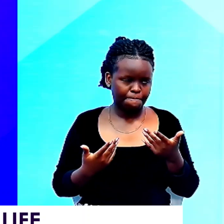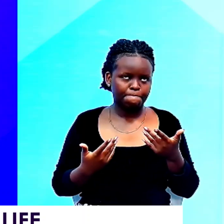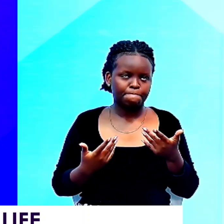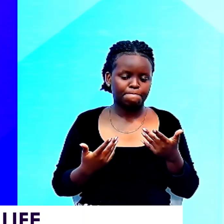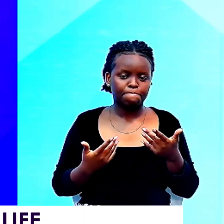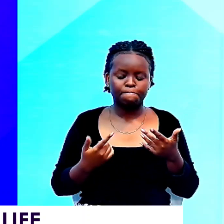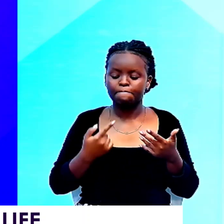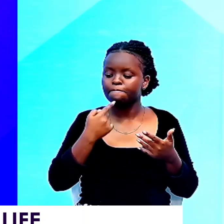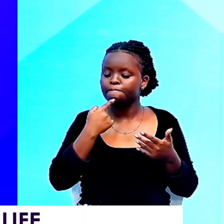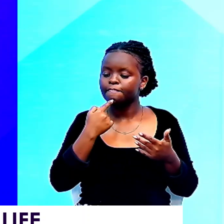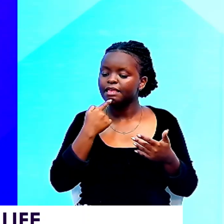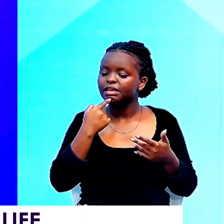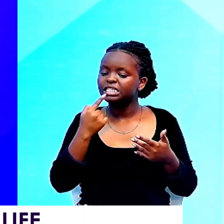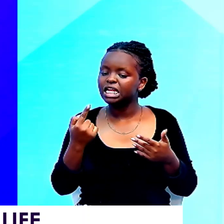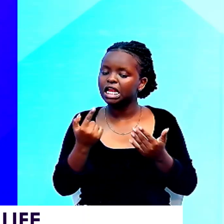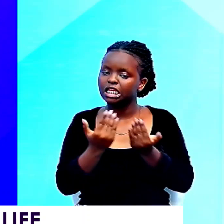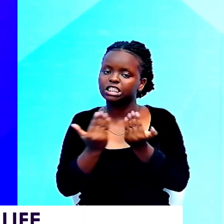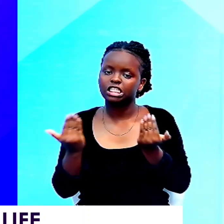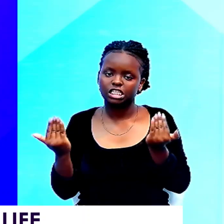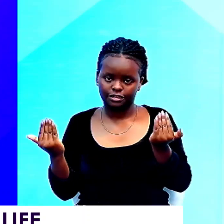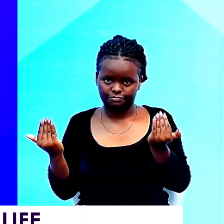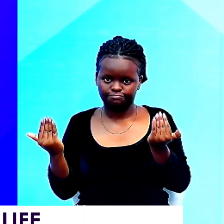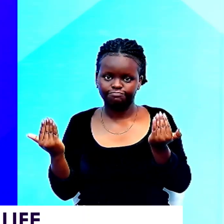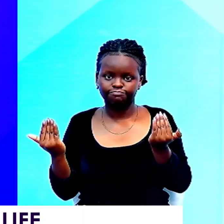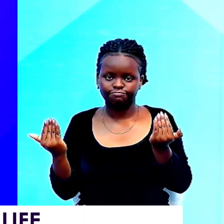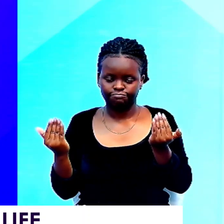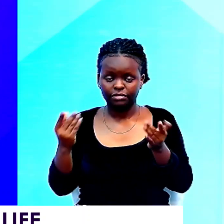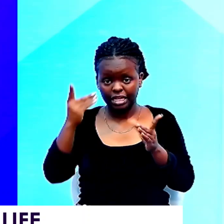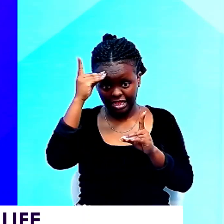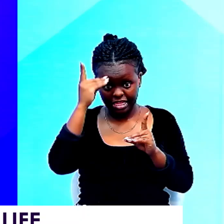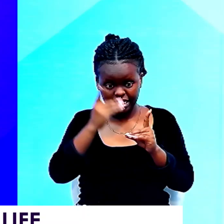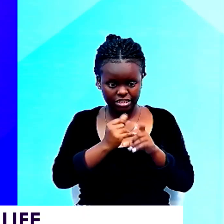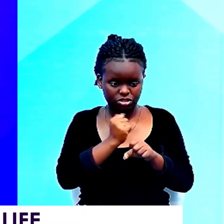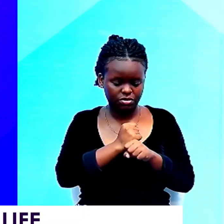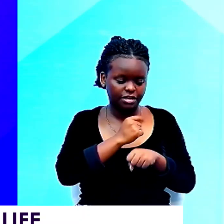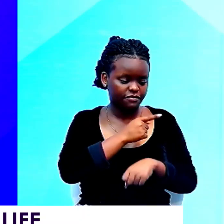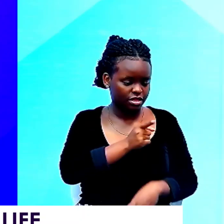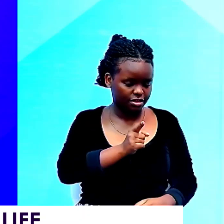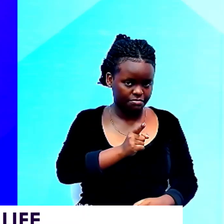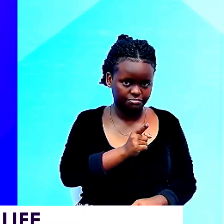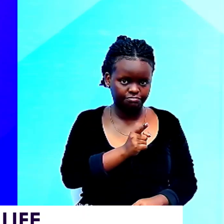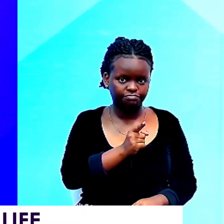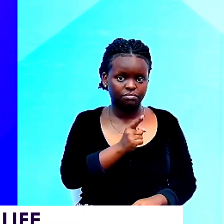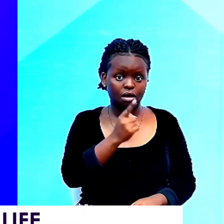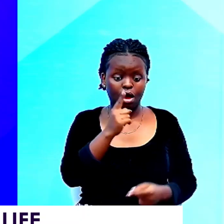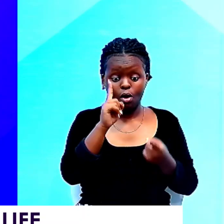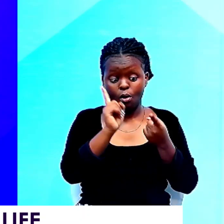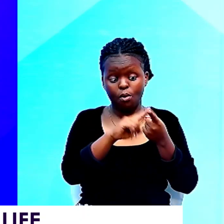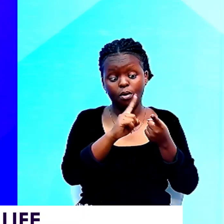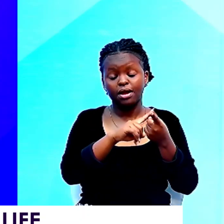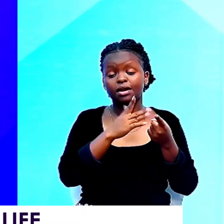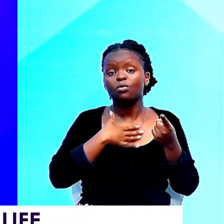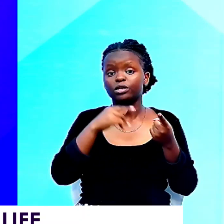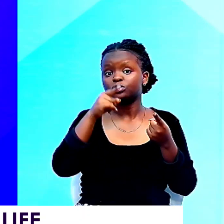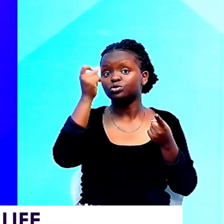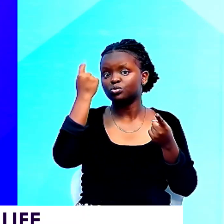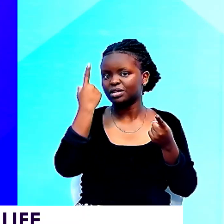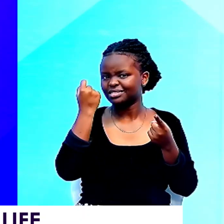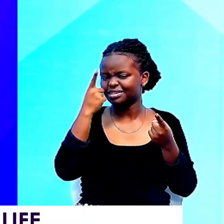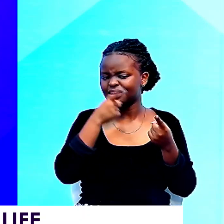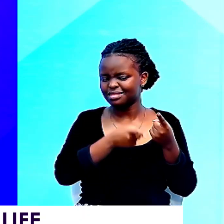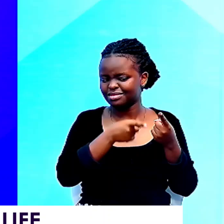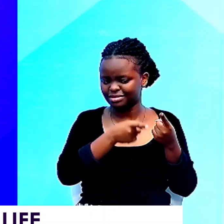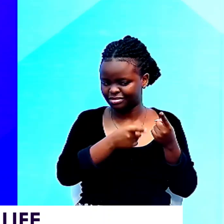alerting children or involving children in the decisions that you make for them. Right. One, I want you to understand that this is a